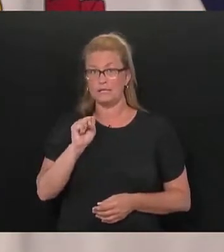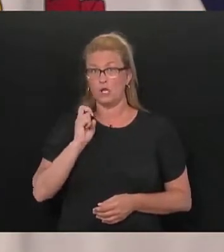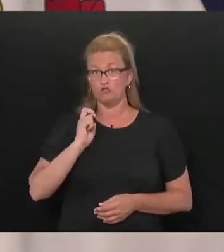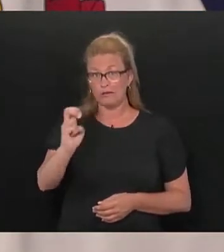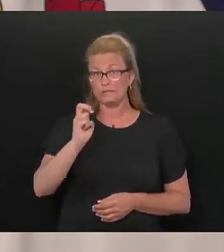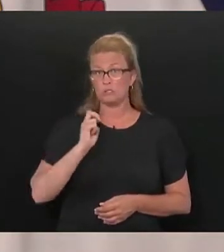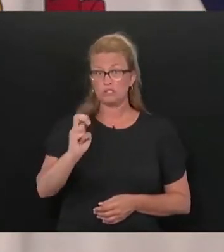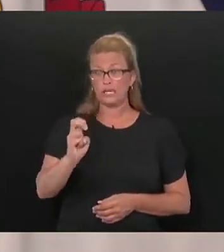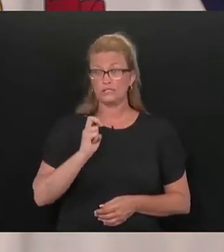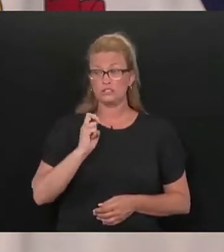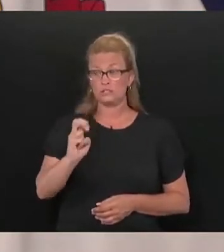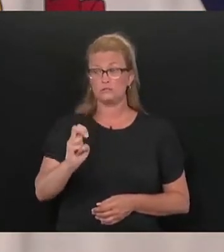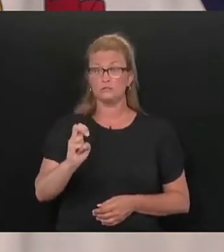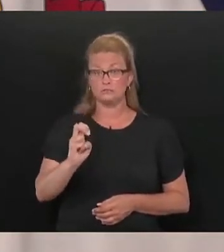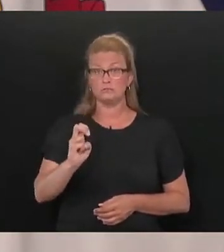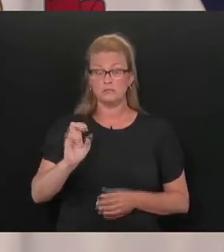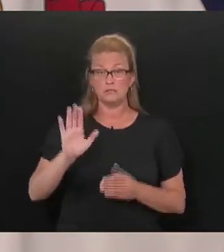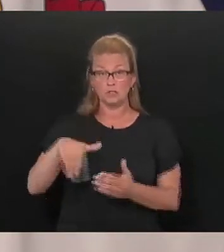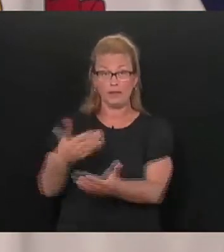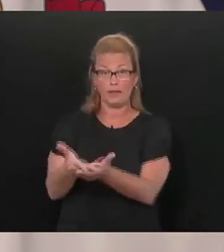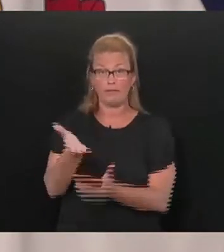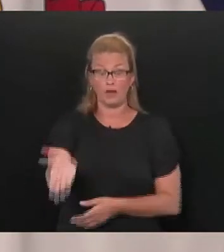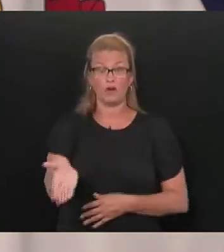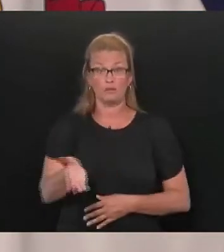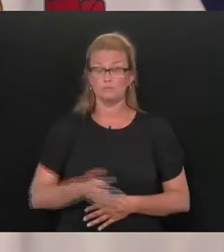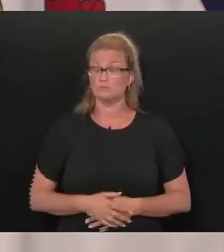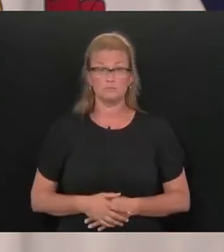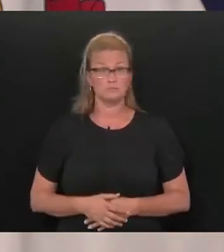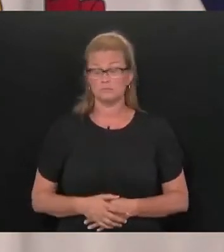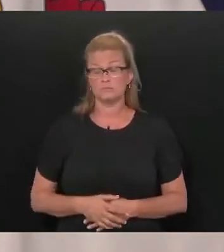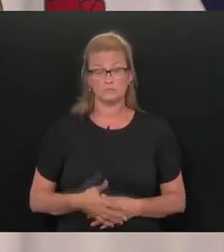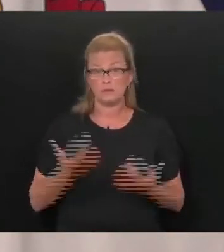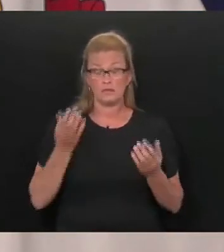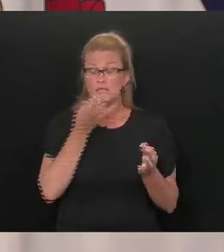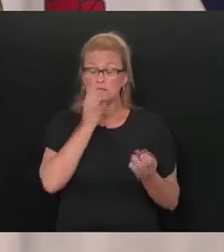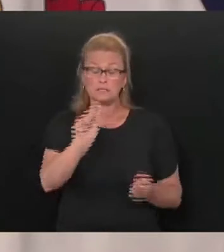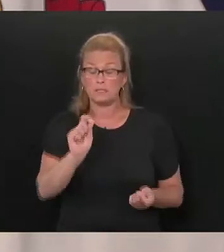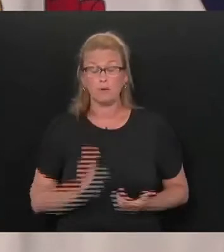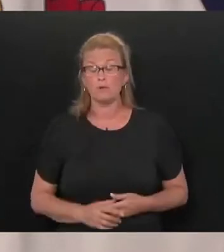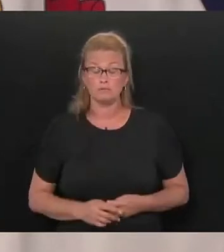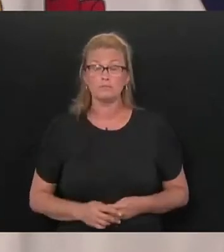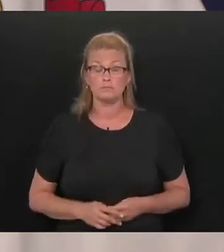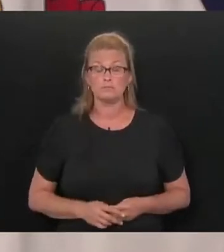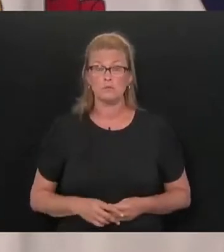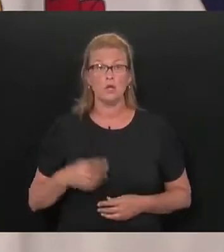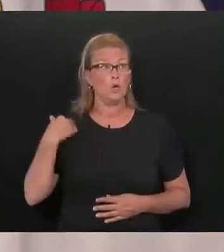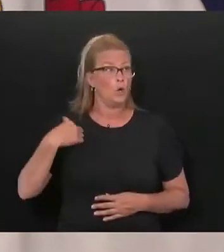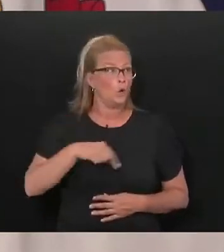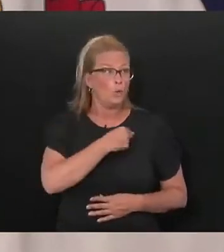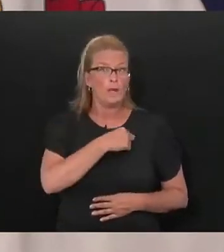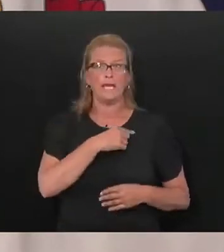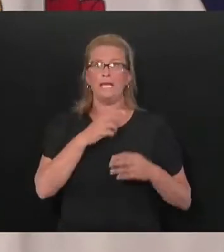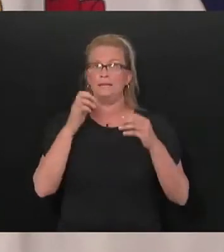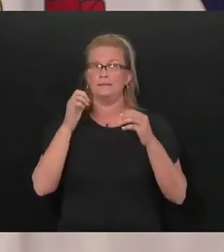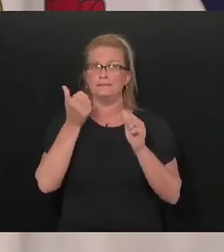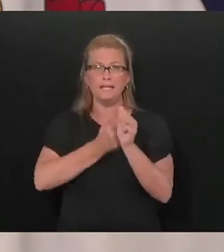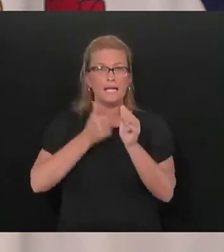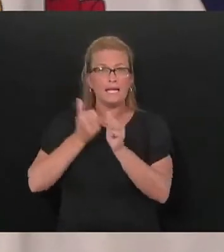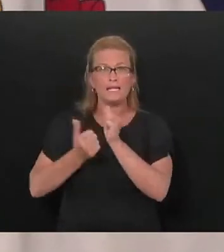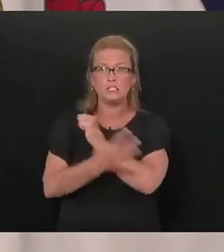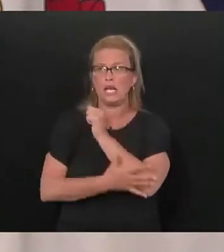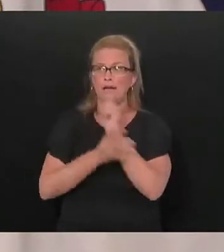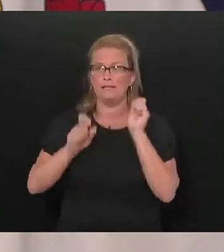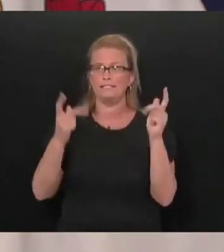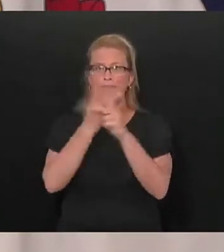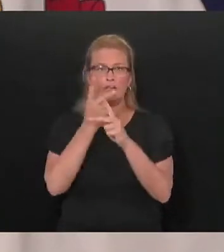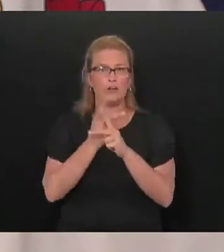That's all there is to it. That's what we've got to do. And we as educators, we've got to figure it out how to do it. How are we going to get our